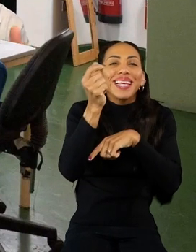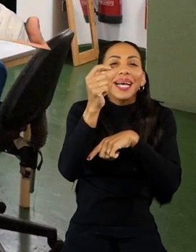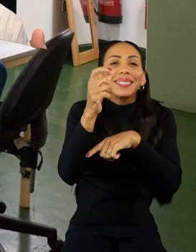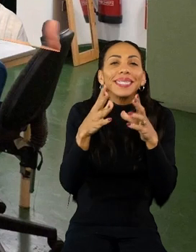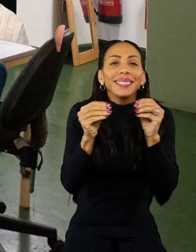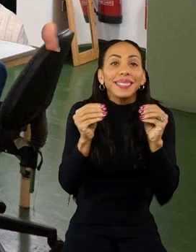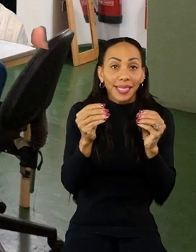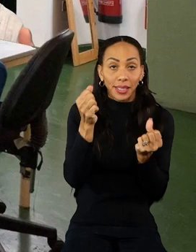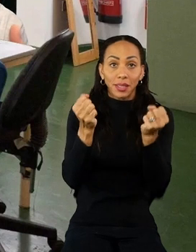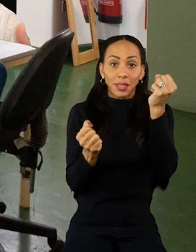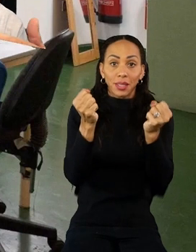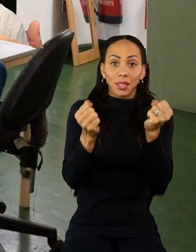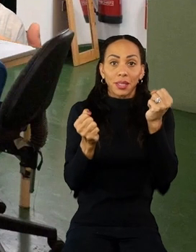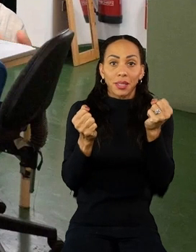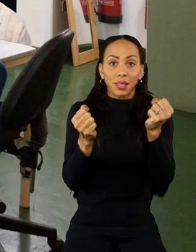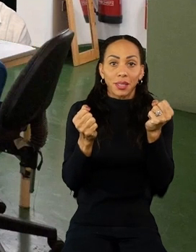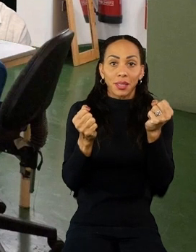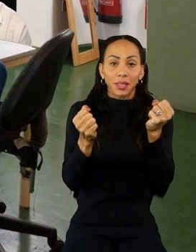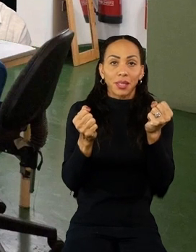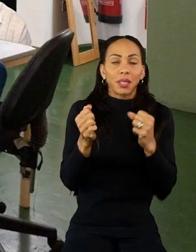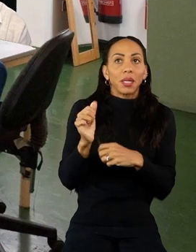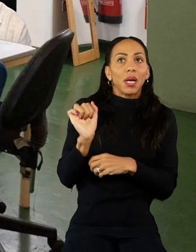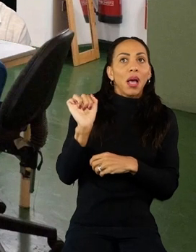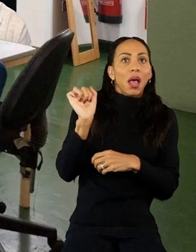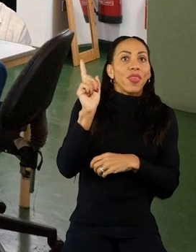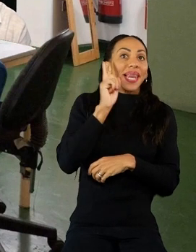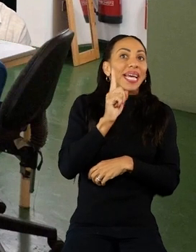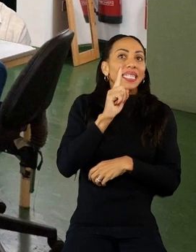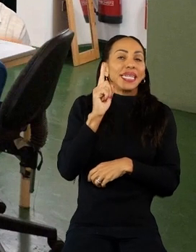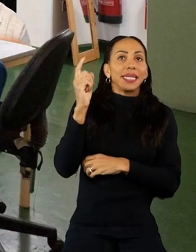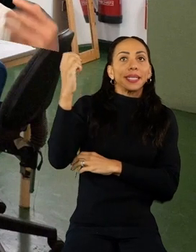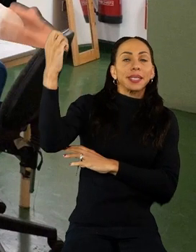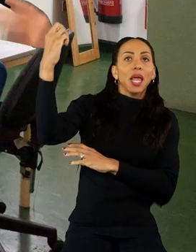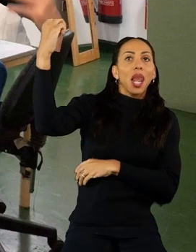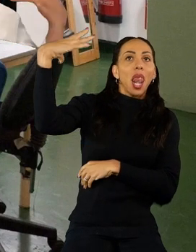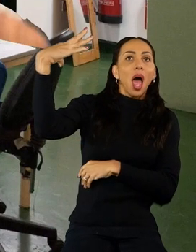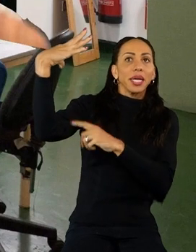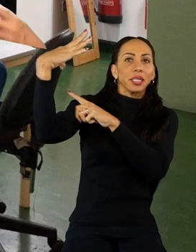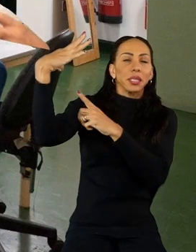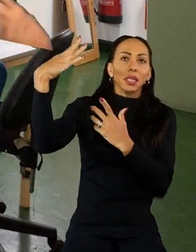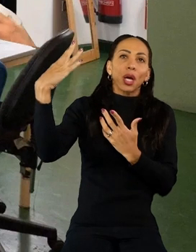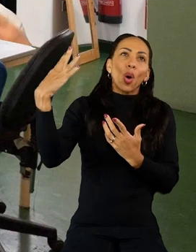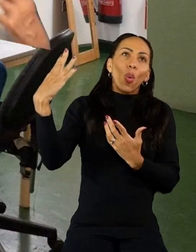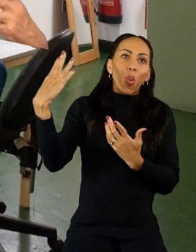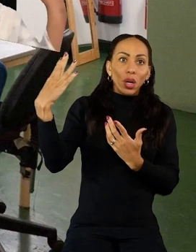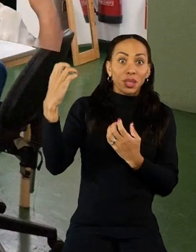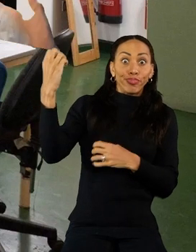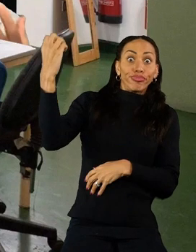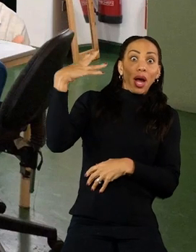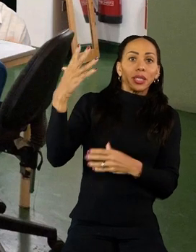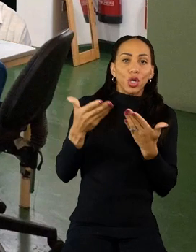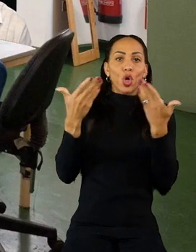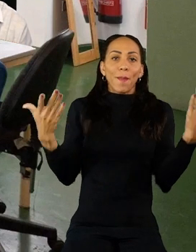actually, it was disappointing with the taxi scene that you saw, that actually her light was kind of